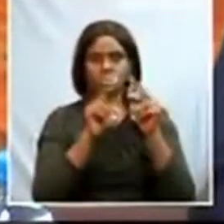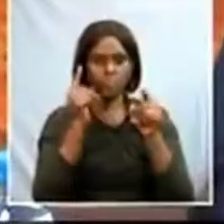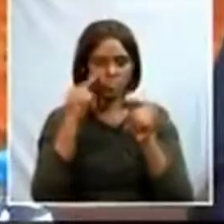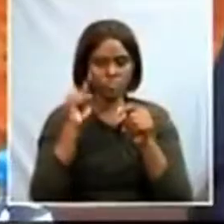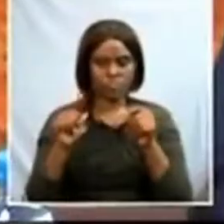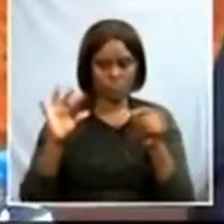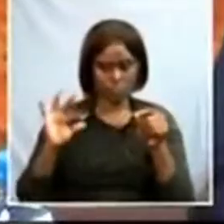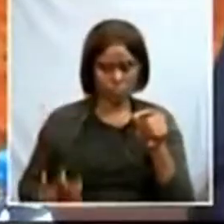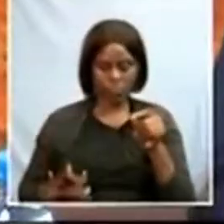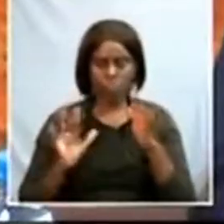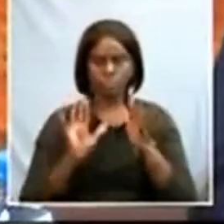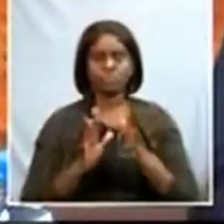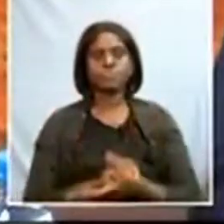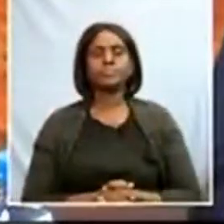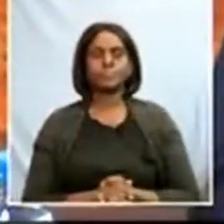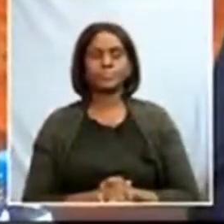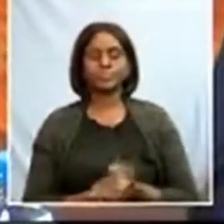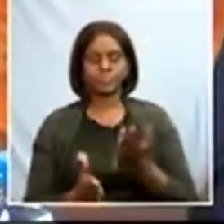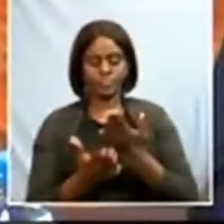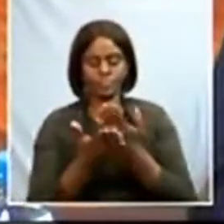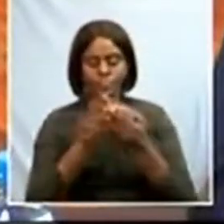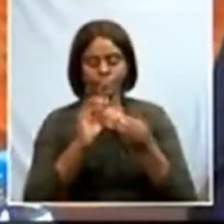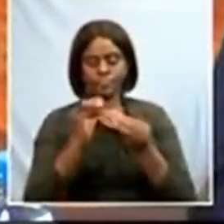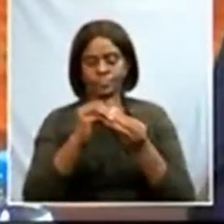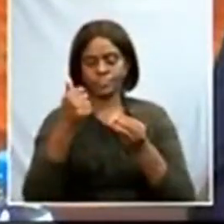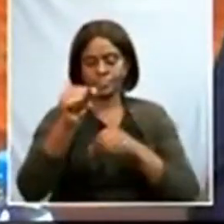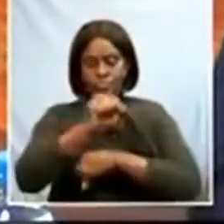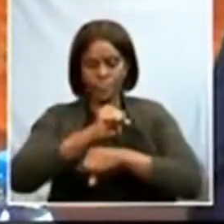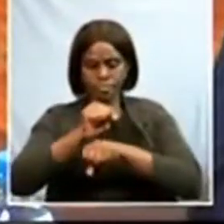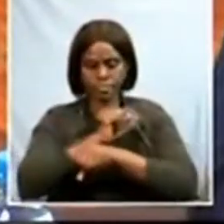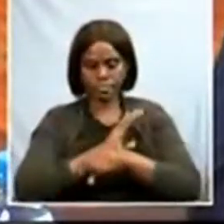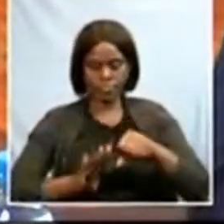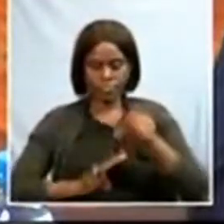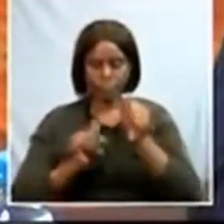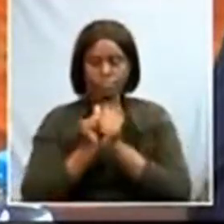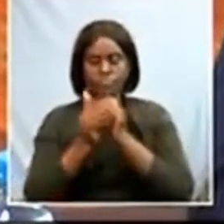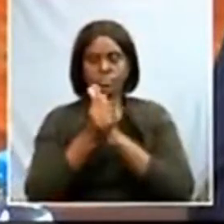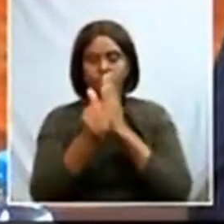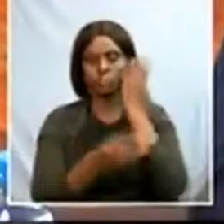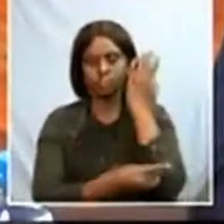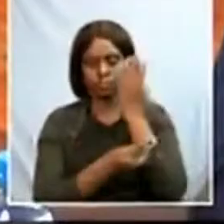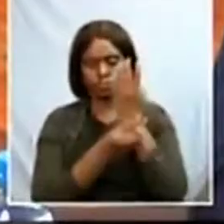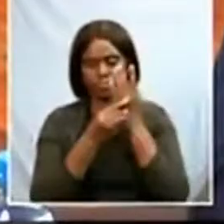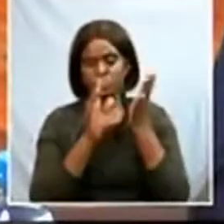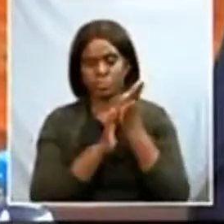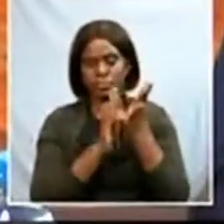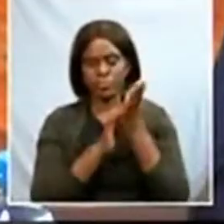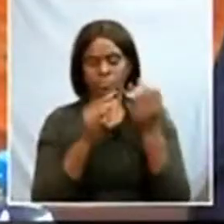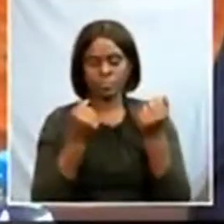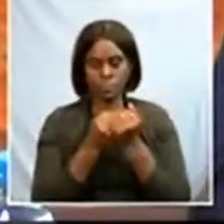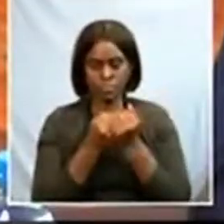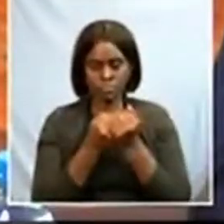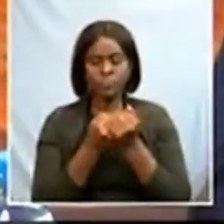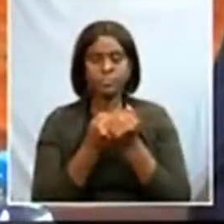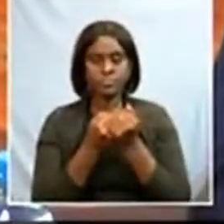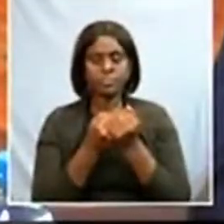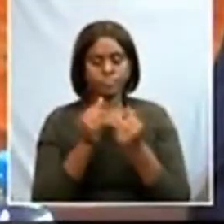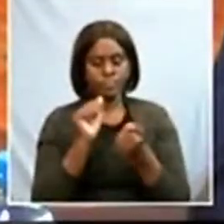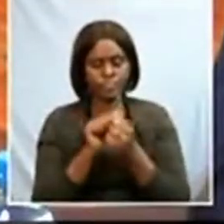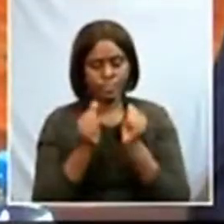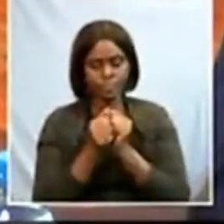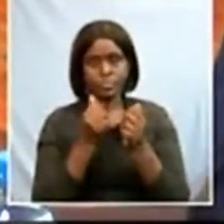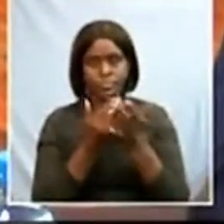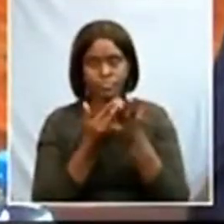the beneficiaries. Appendix 10, secondary boarding skills development bursaries. Cause of